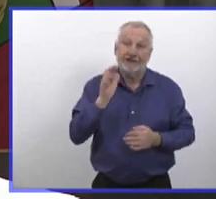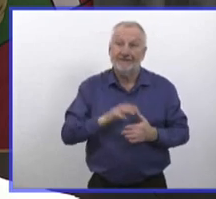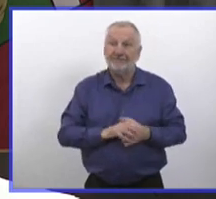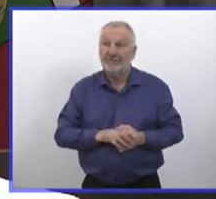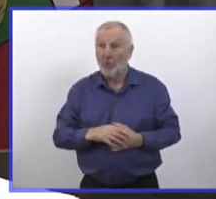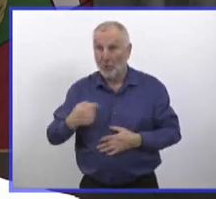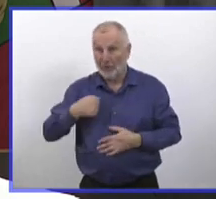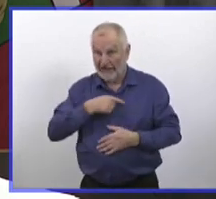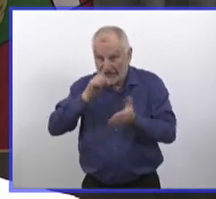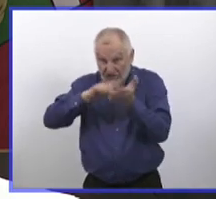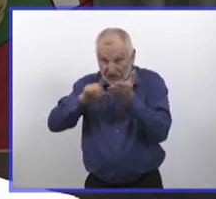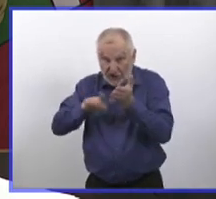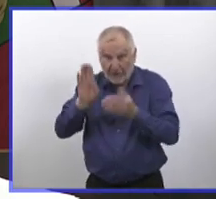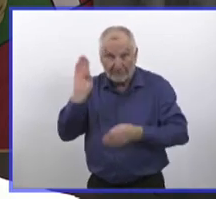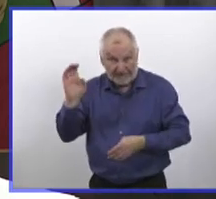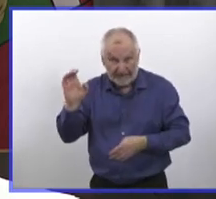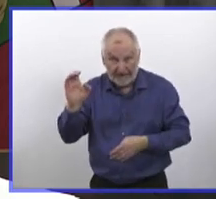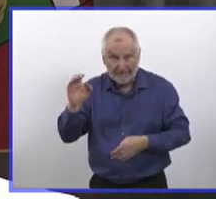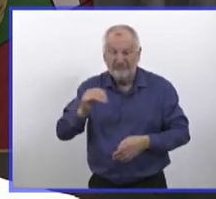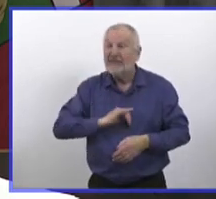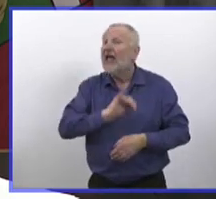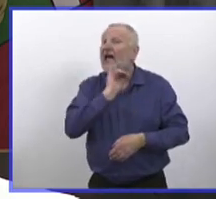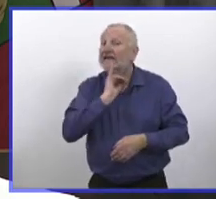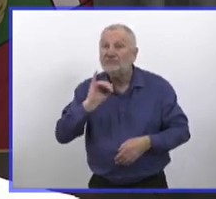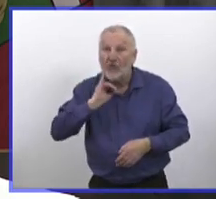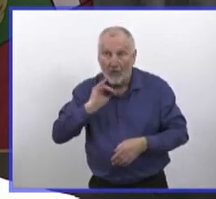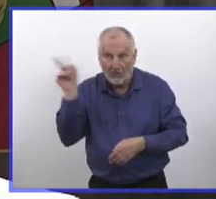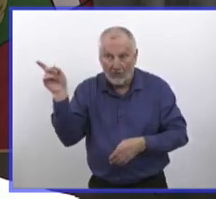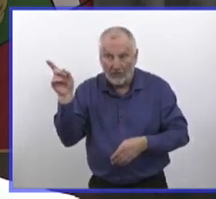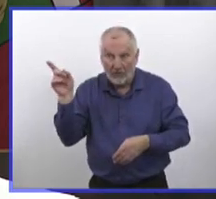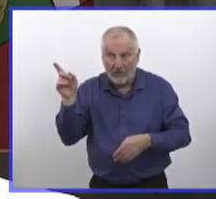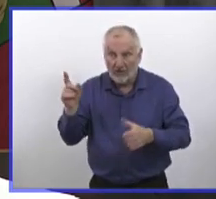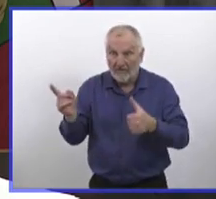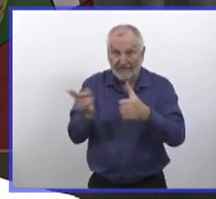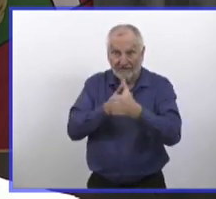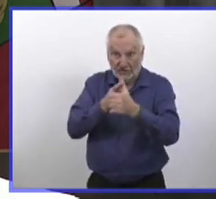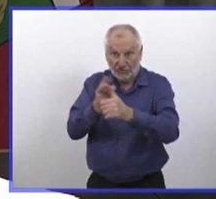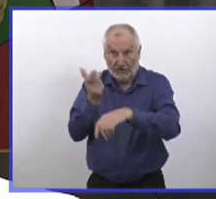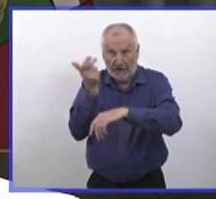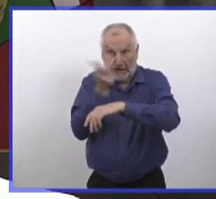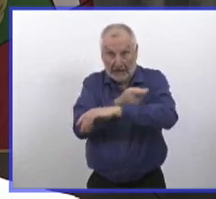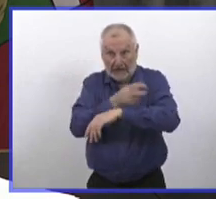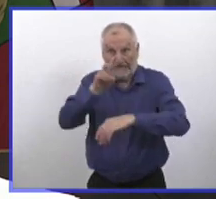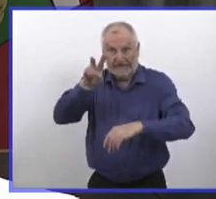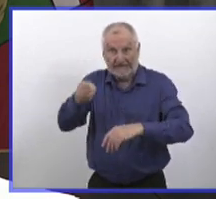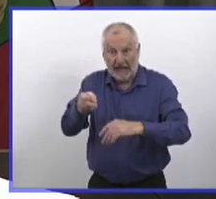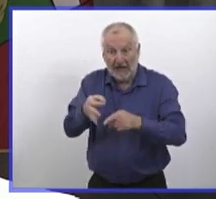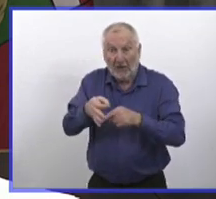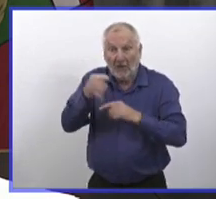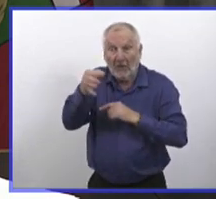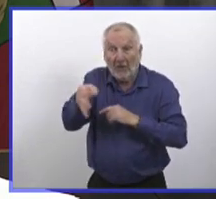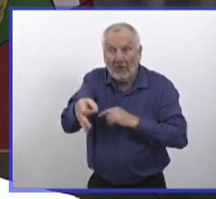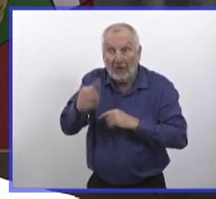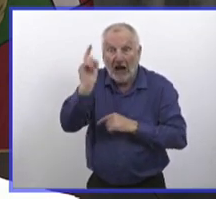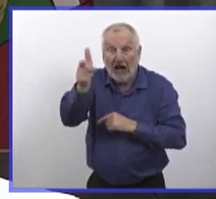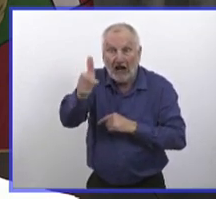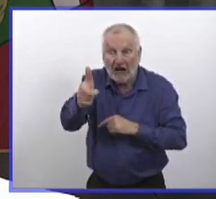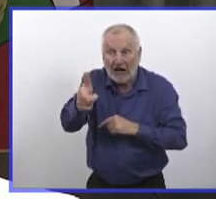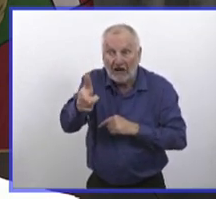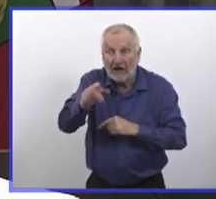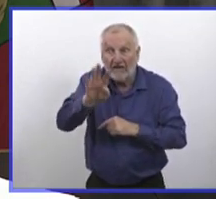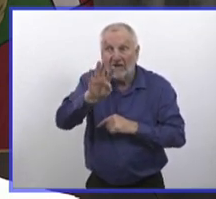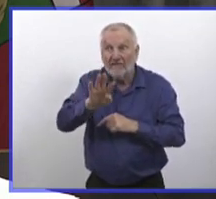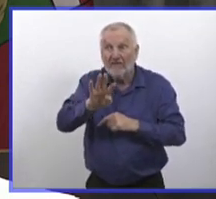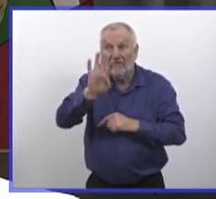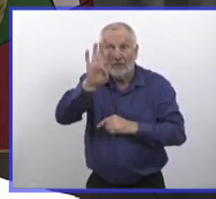effectiveness of the first dose and delaying the second dose. So what we saw in pretty consistently throughout